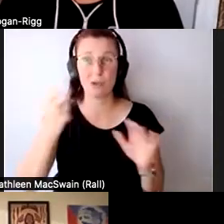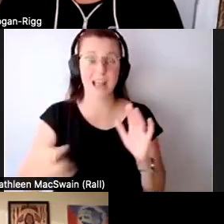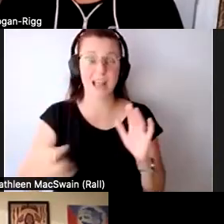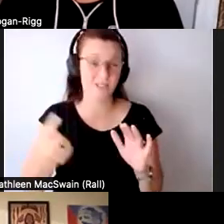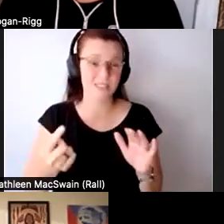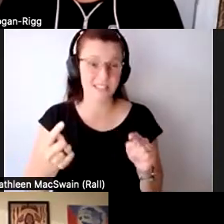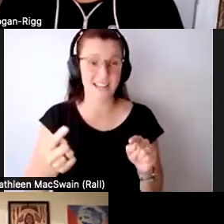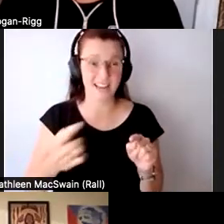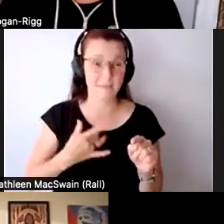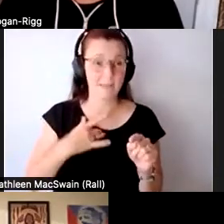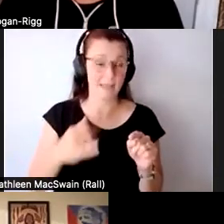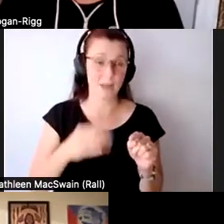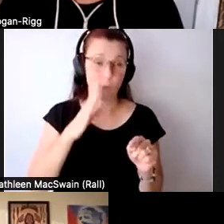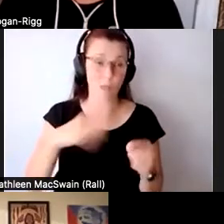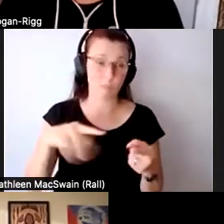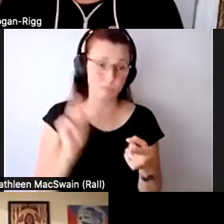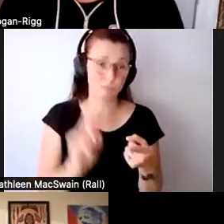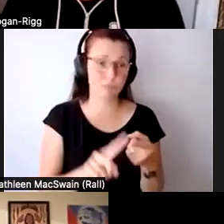communities.